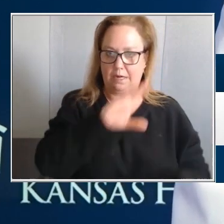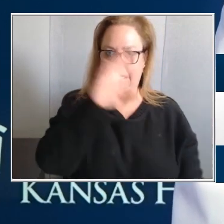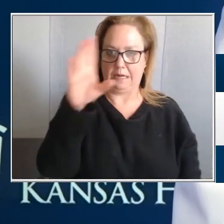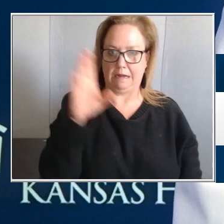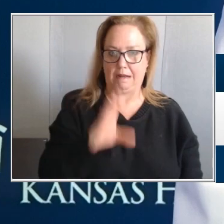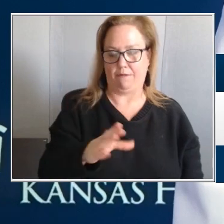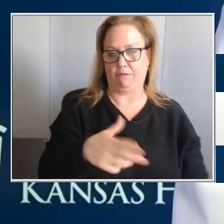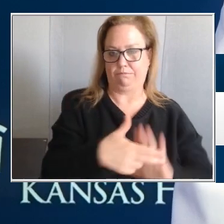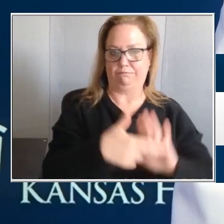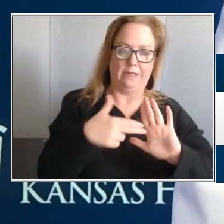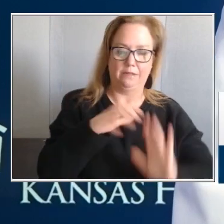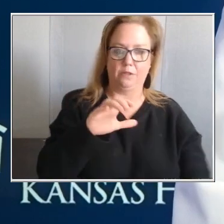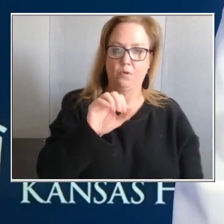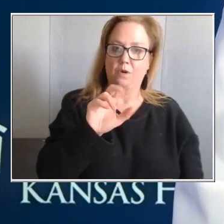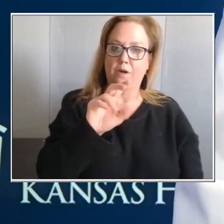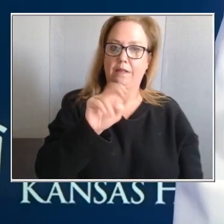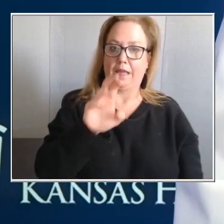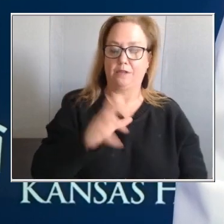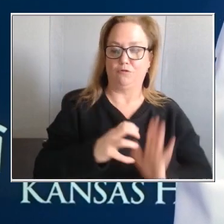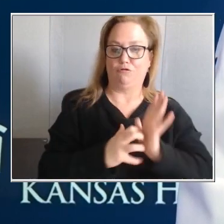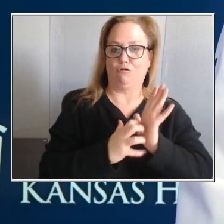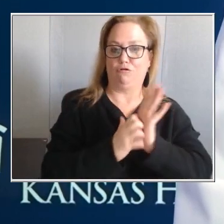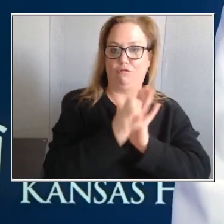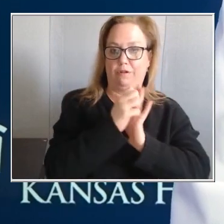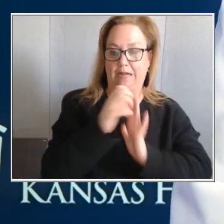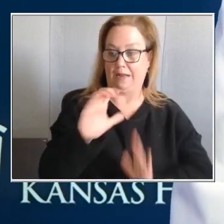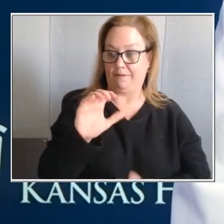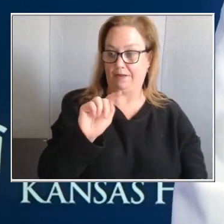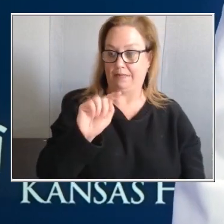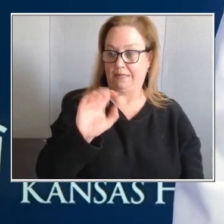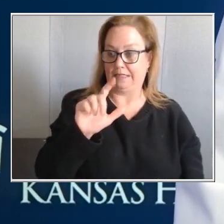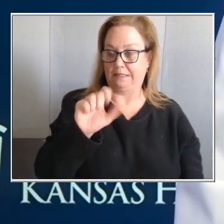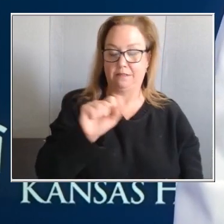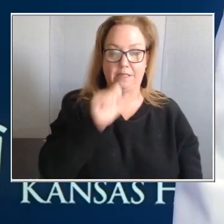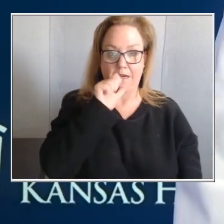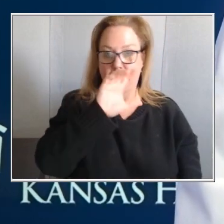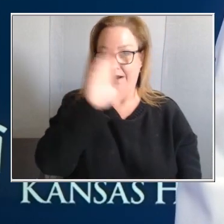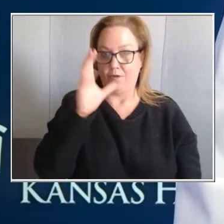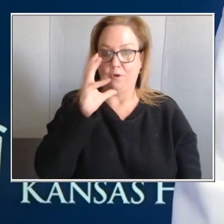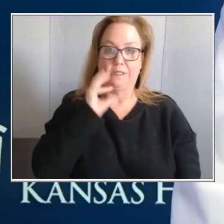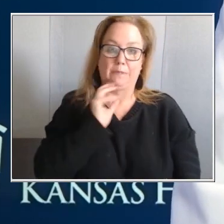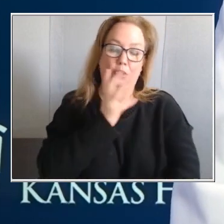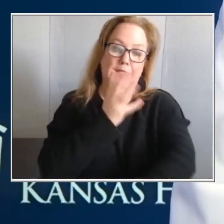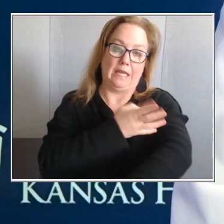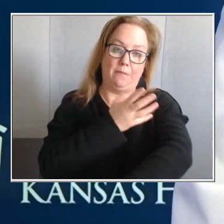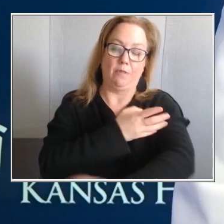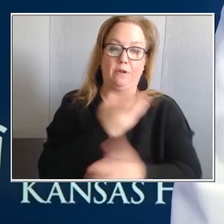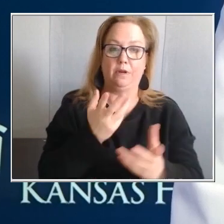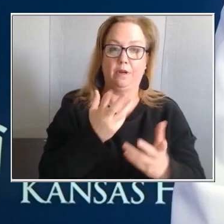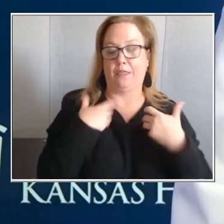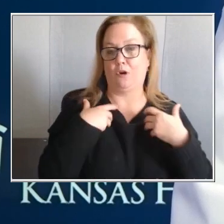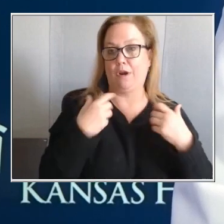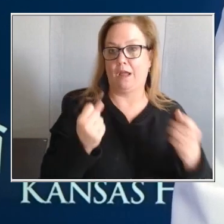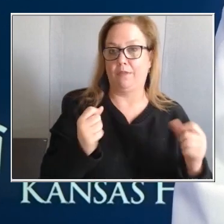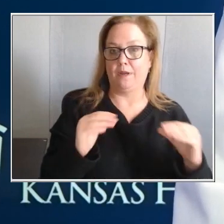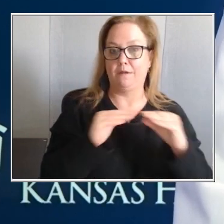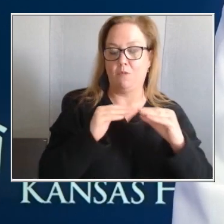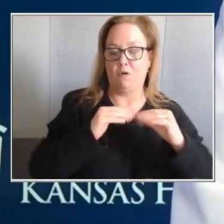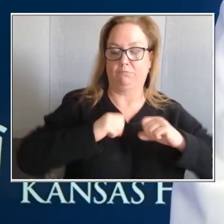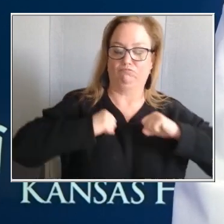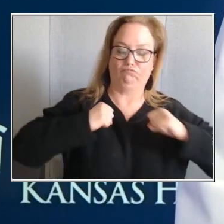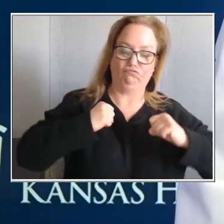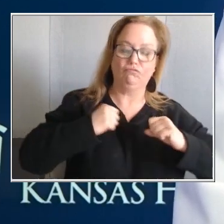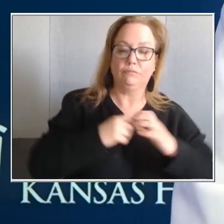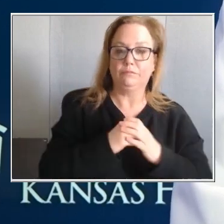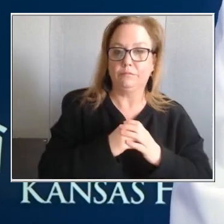with cancer and have T cells that have never seen chemotherapy and therefore are more healthy and potentially more robust. There are